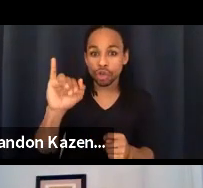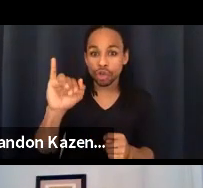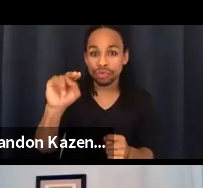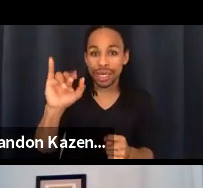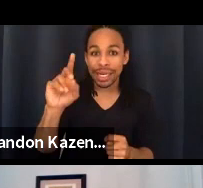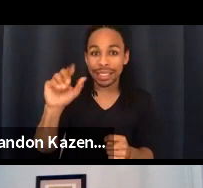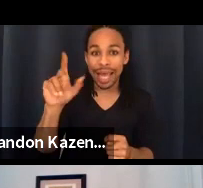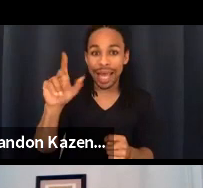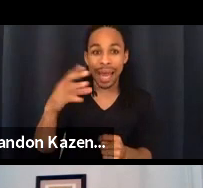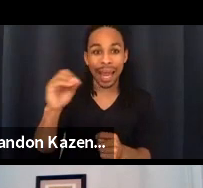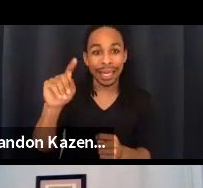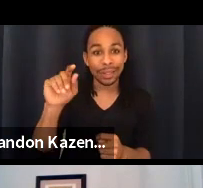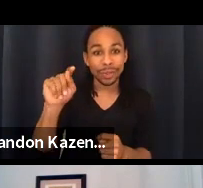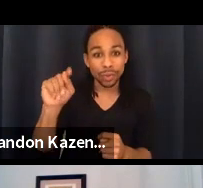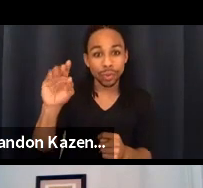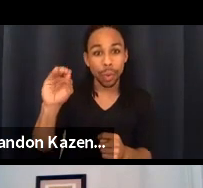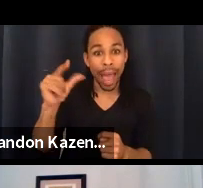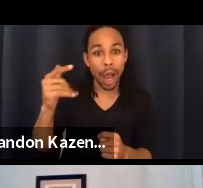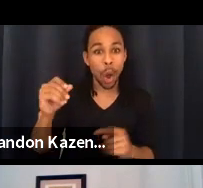you know,